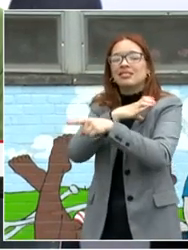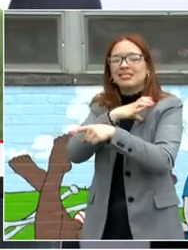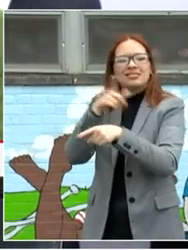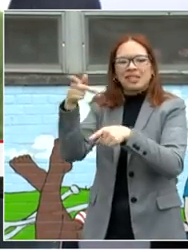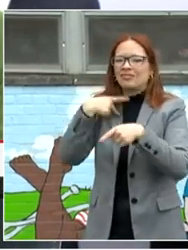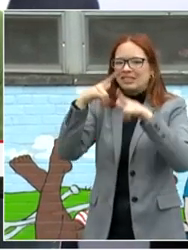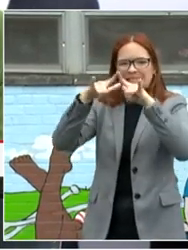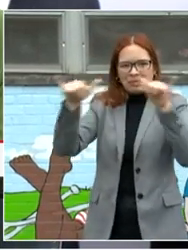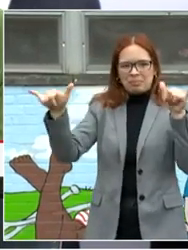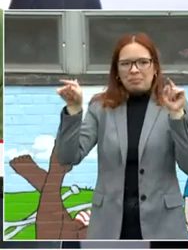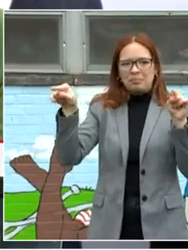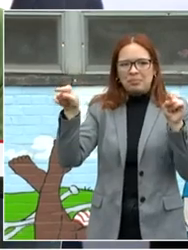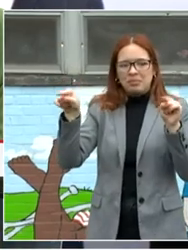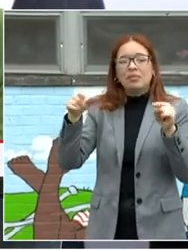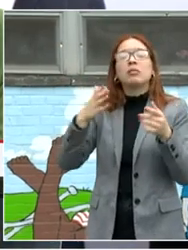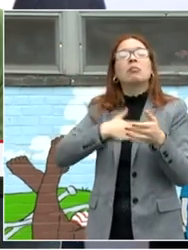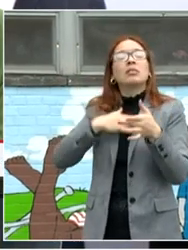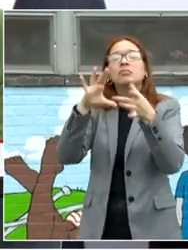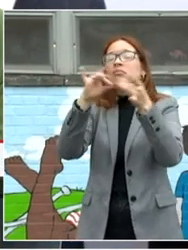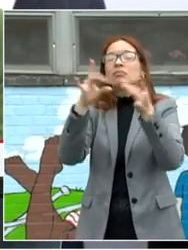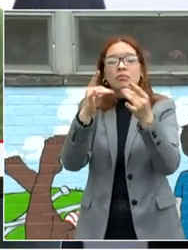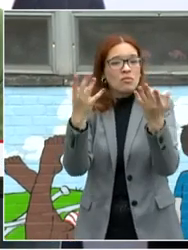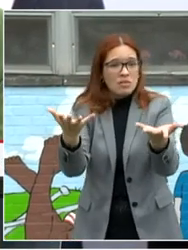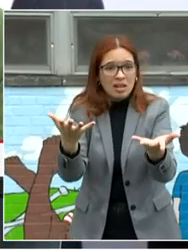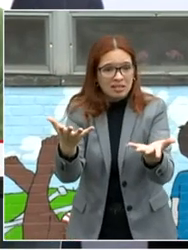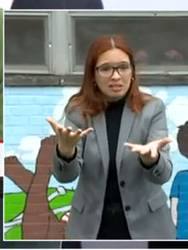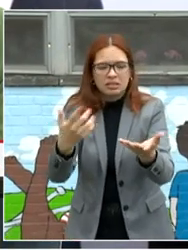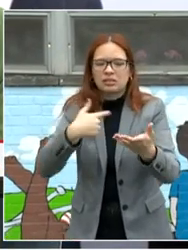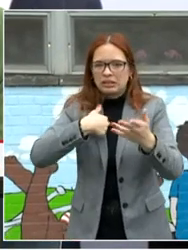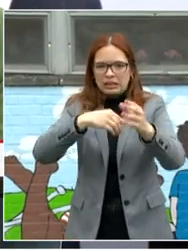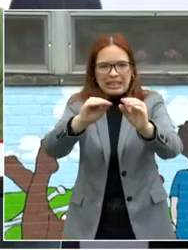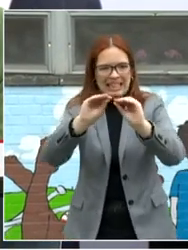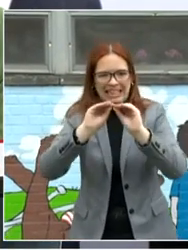think that my message is clear, that